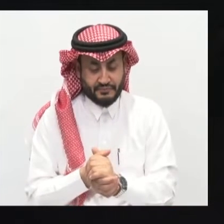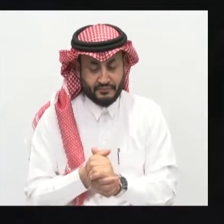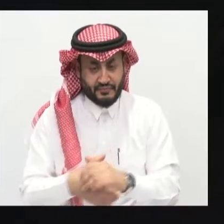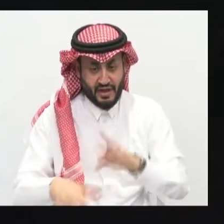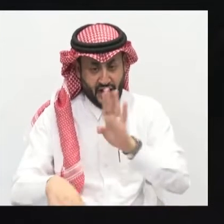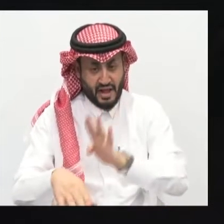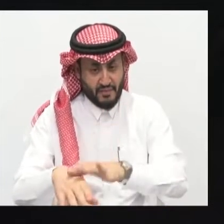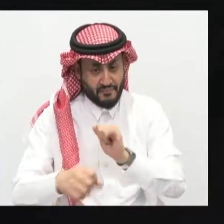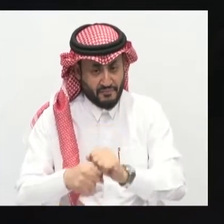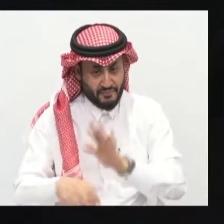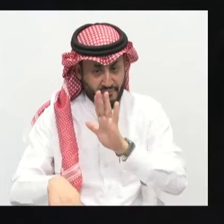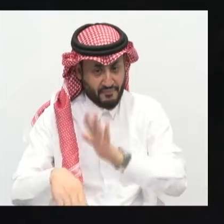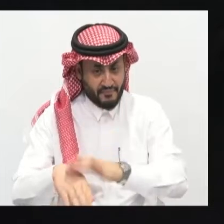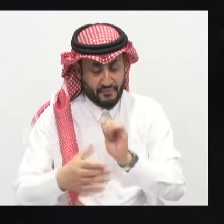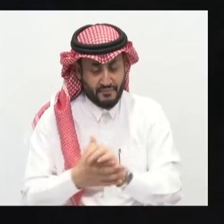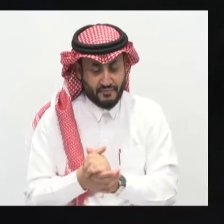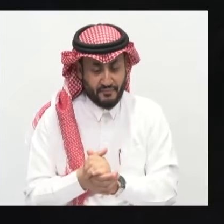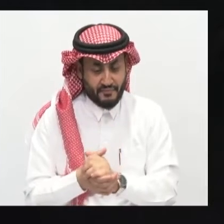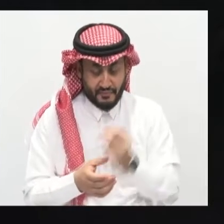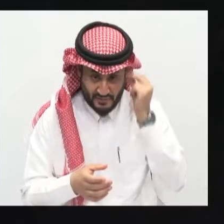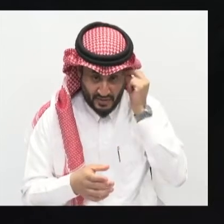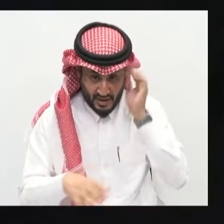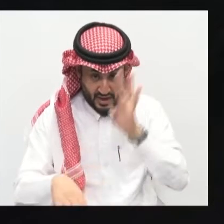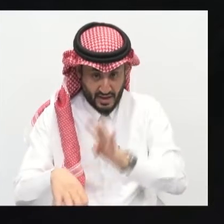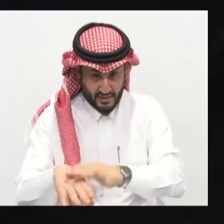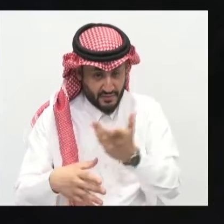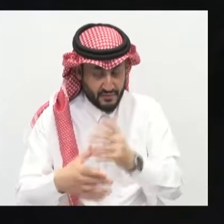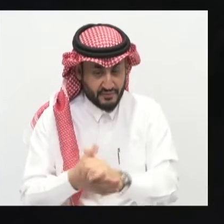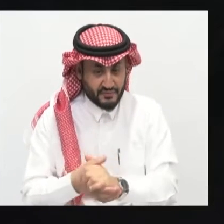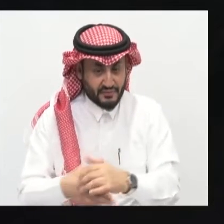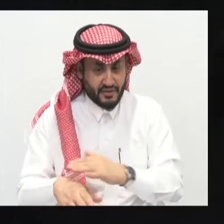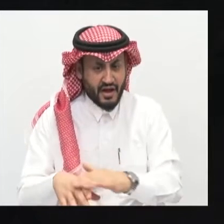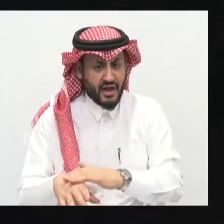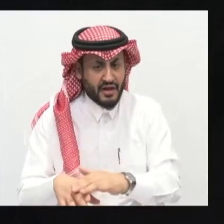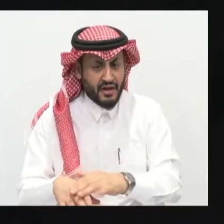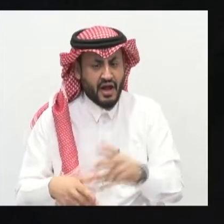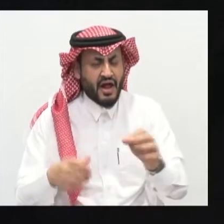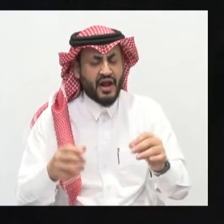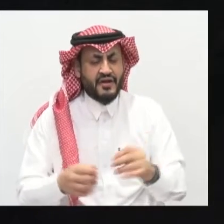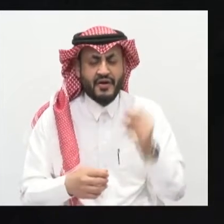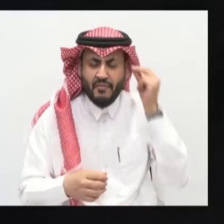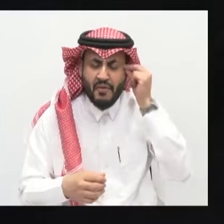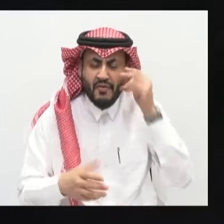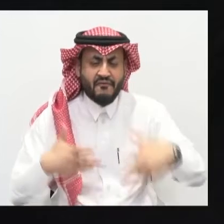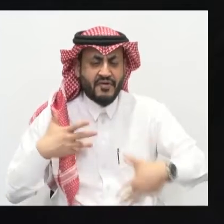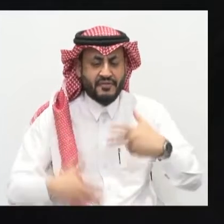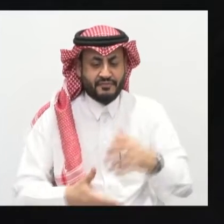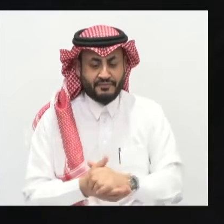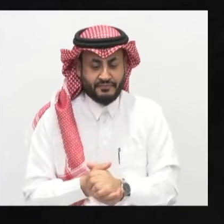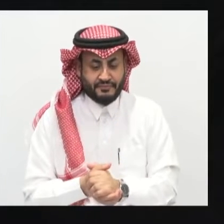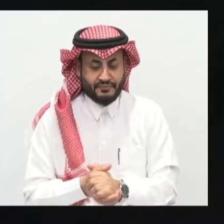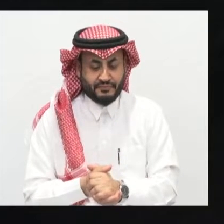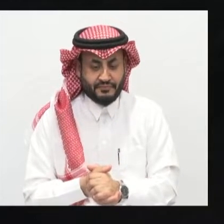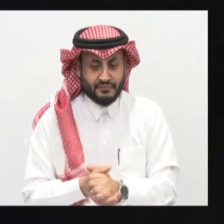of touch, right? Did you guess that it was the sense of touch that reminds you of feelings? Yes. Remember when we talked